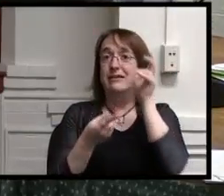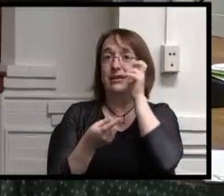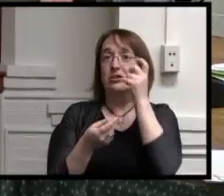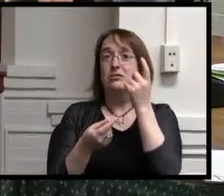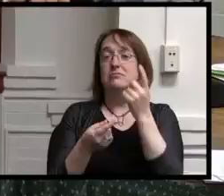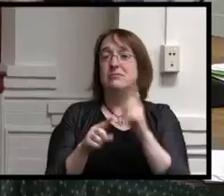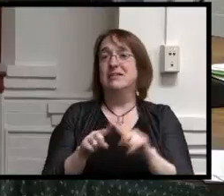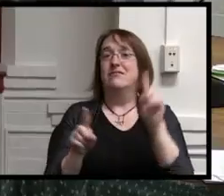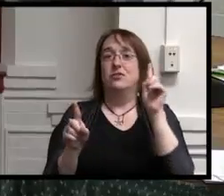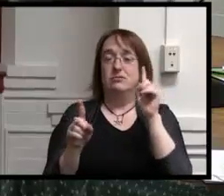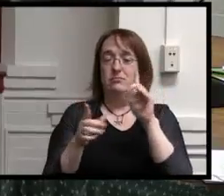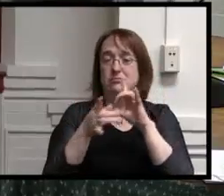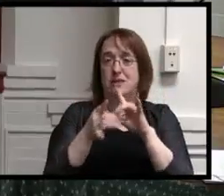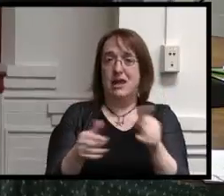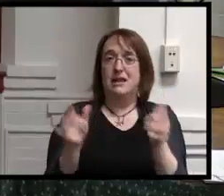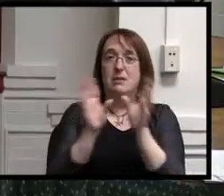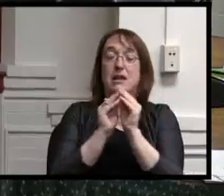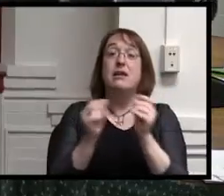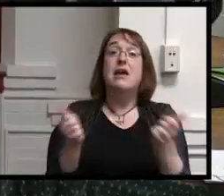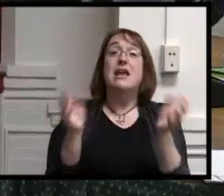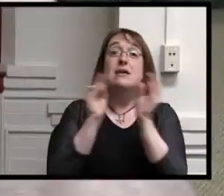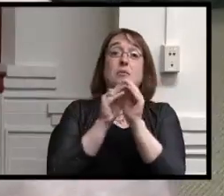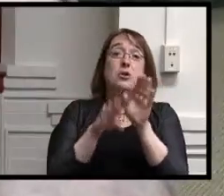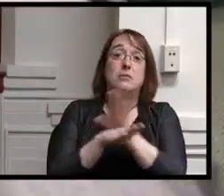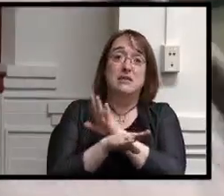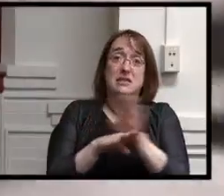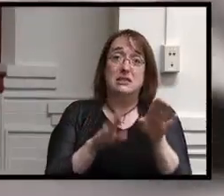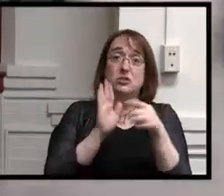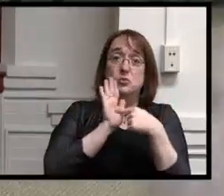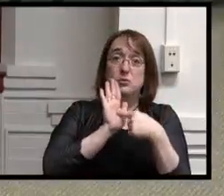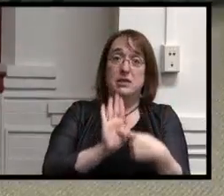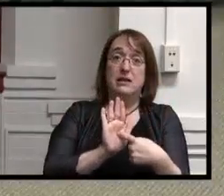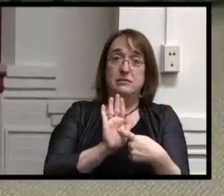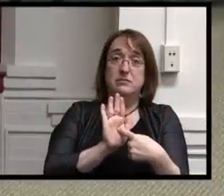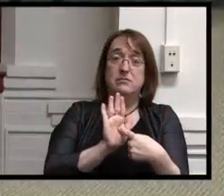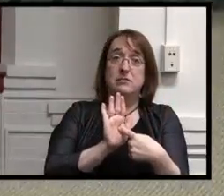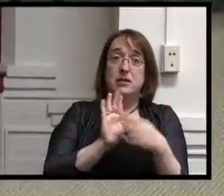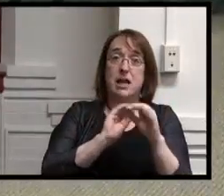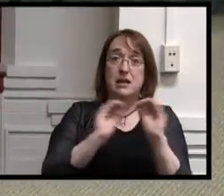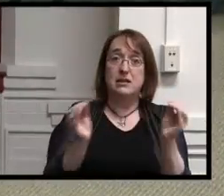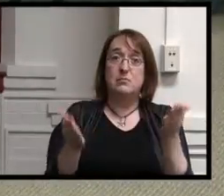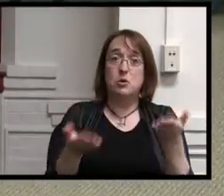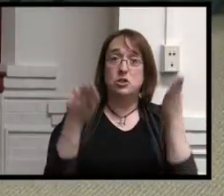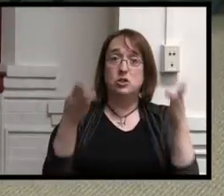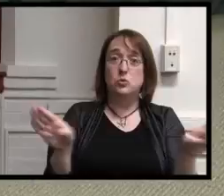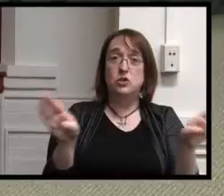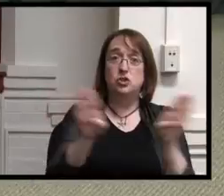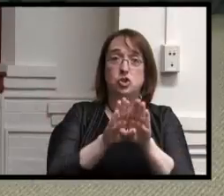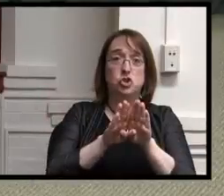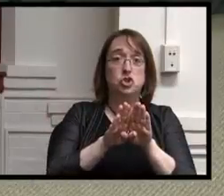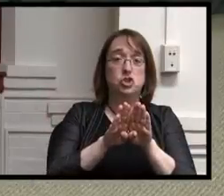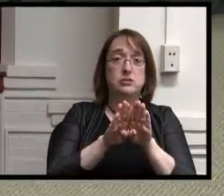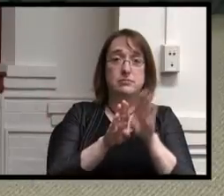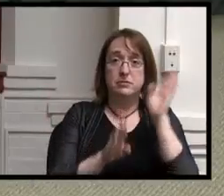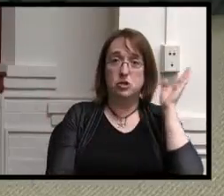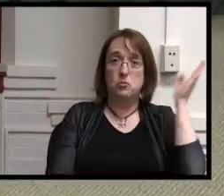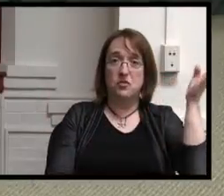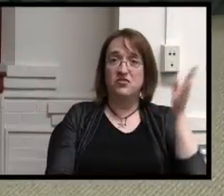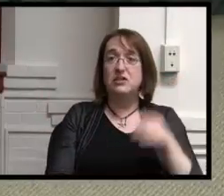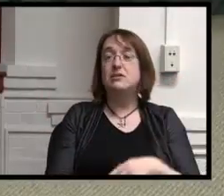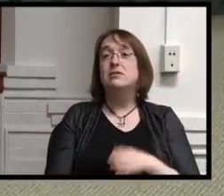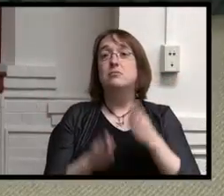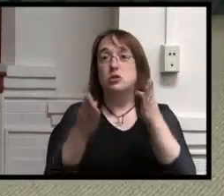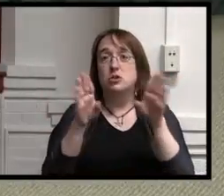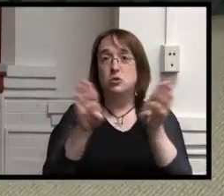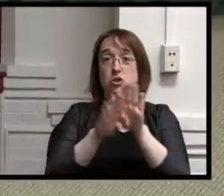informational meeting. Is there any further business to come in front of the meeting? Hearing none, we're ready for a motion to adjourn. So moved. We have motion to